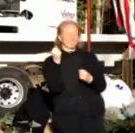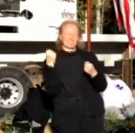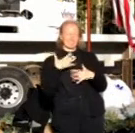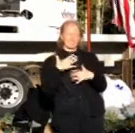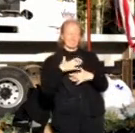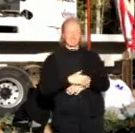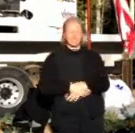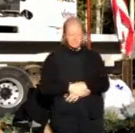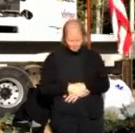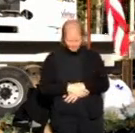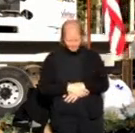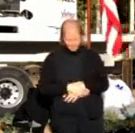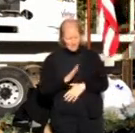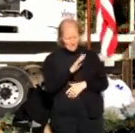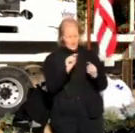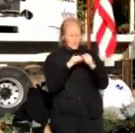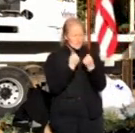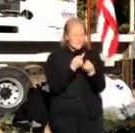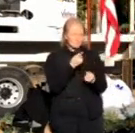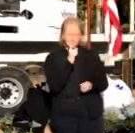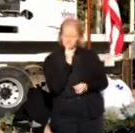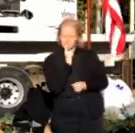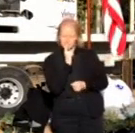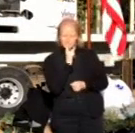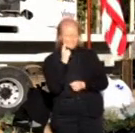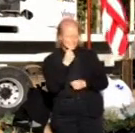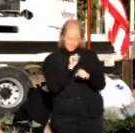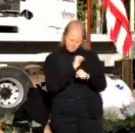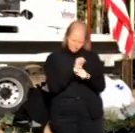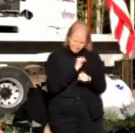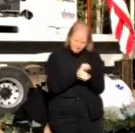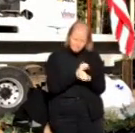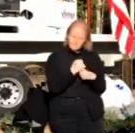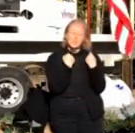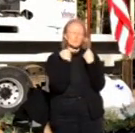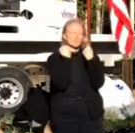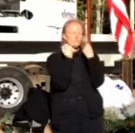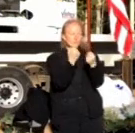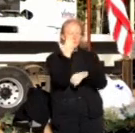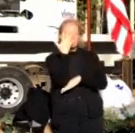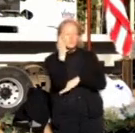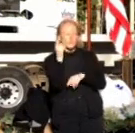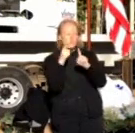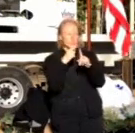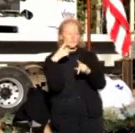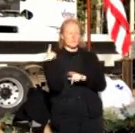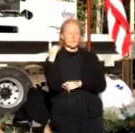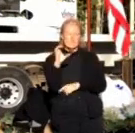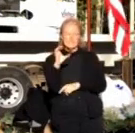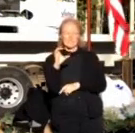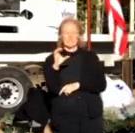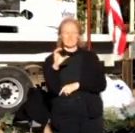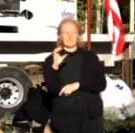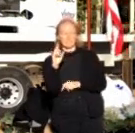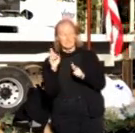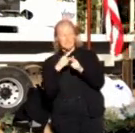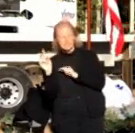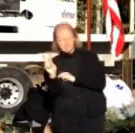dread. Their team spoke not a word but went straight to their work and drove the tree right into DC, then turned with a